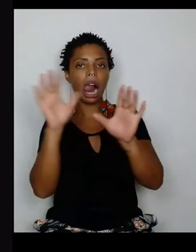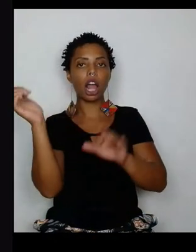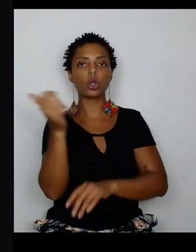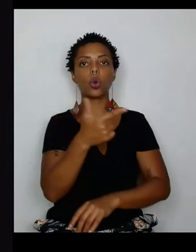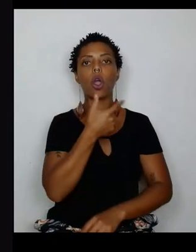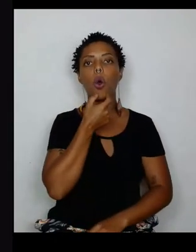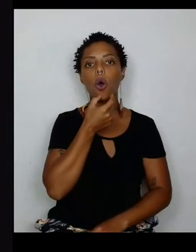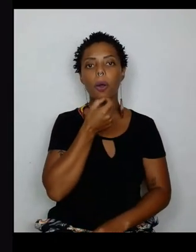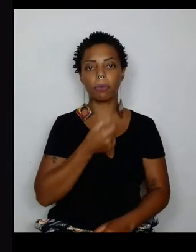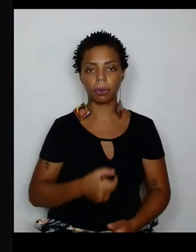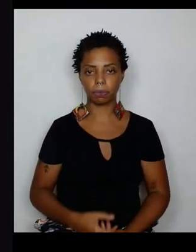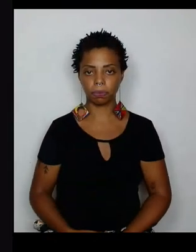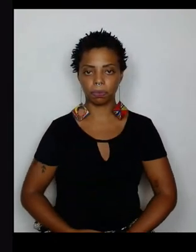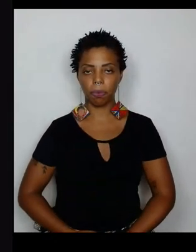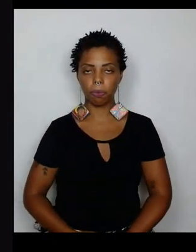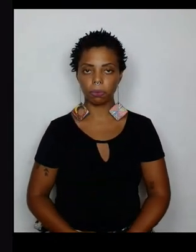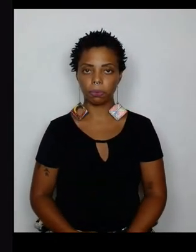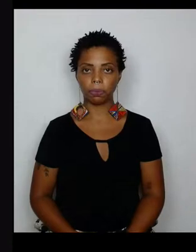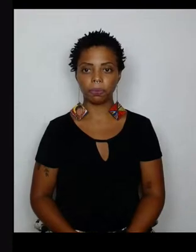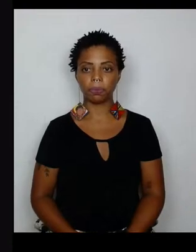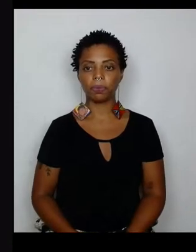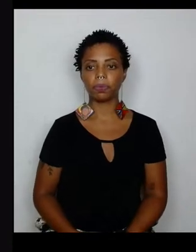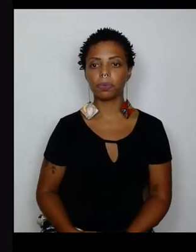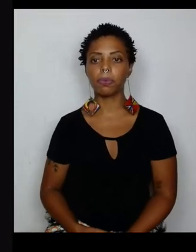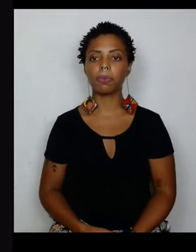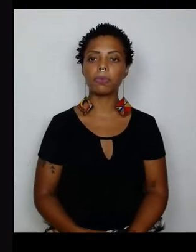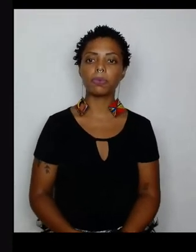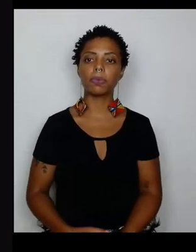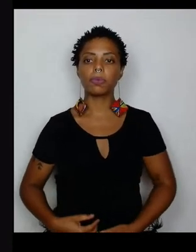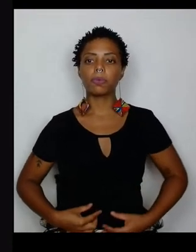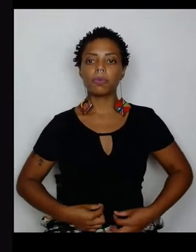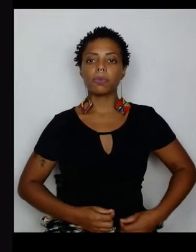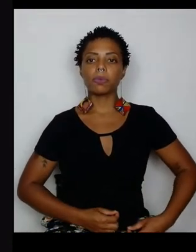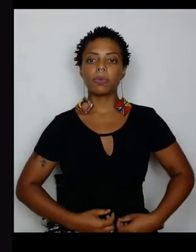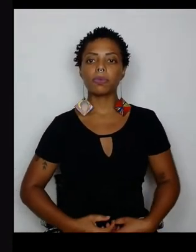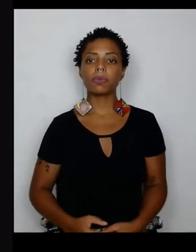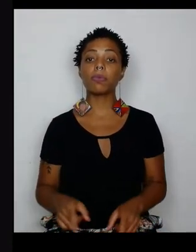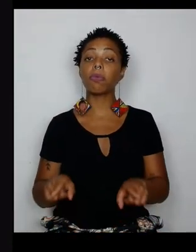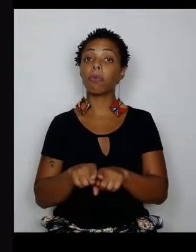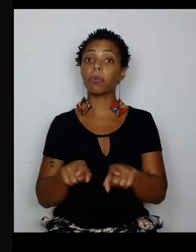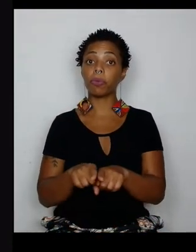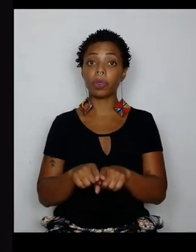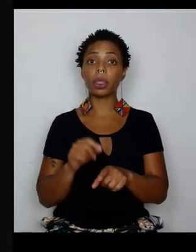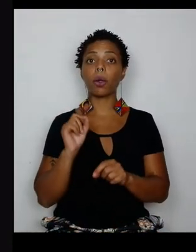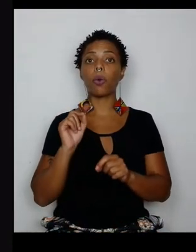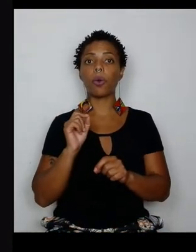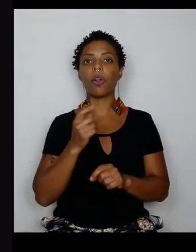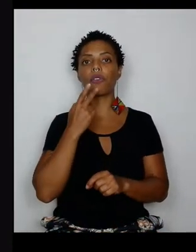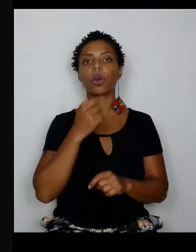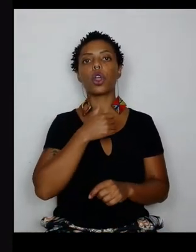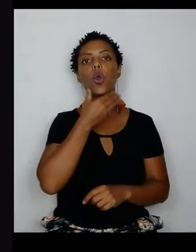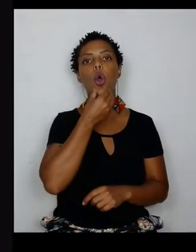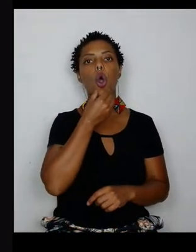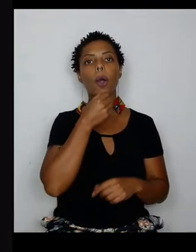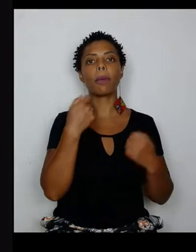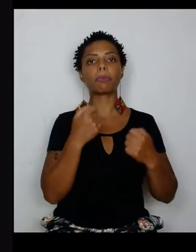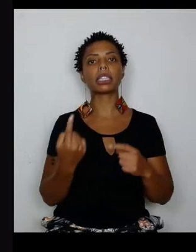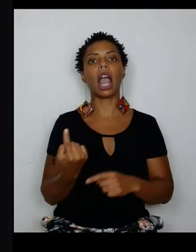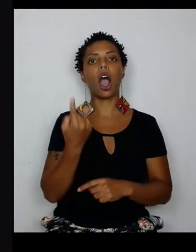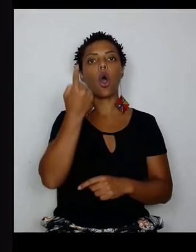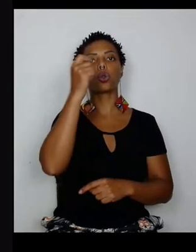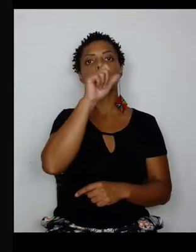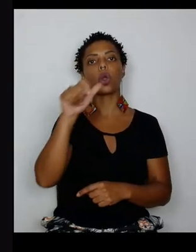representational convention that men should be taller when however it was a question of the